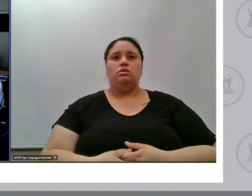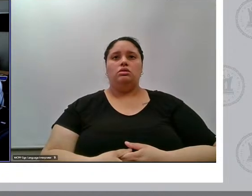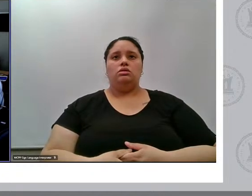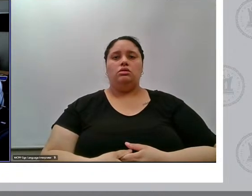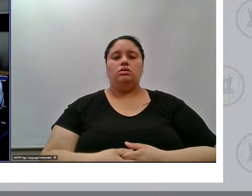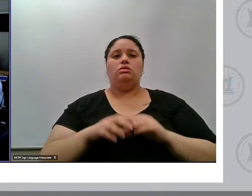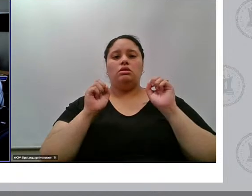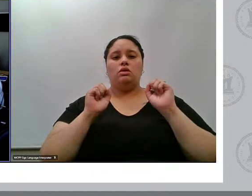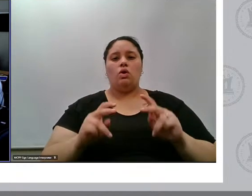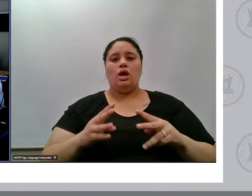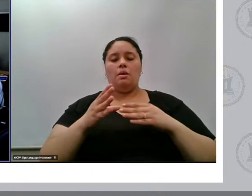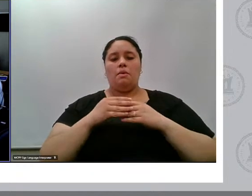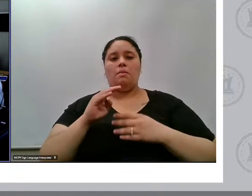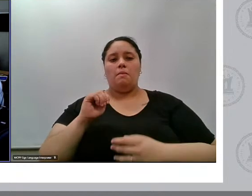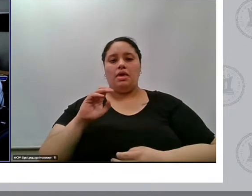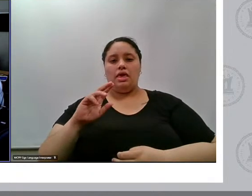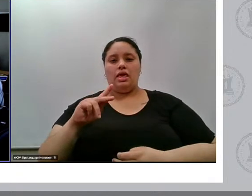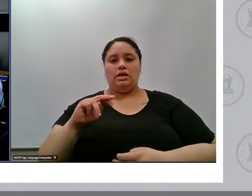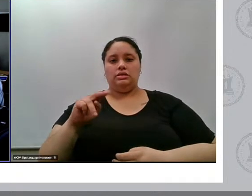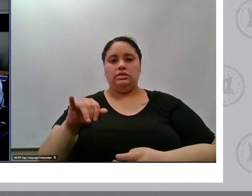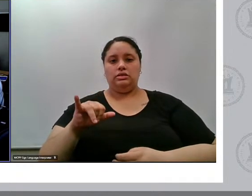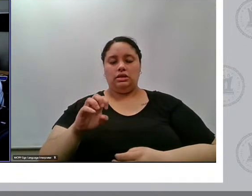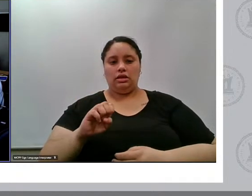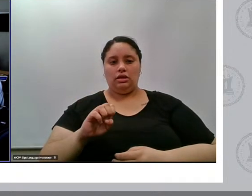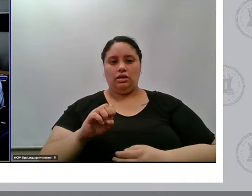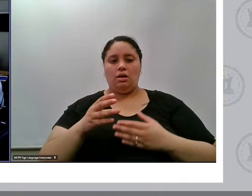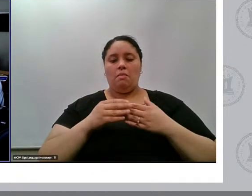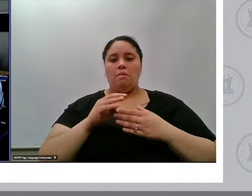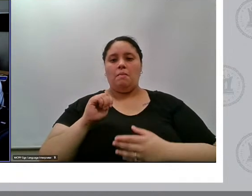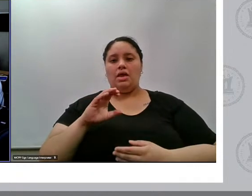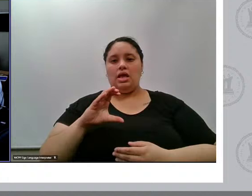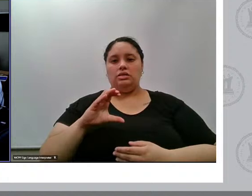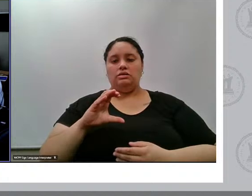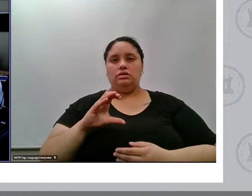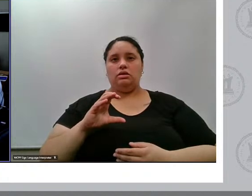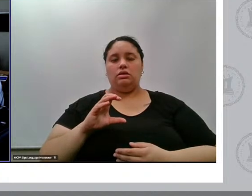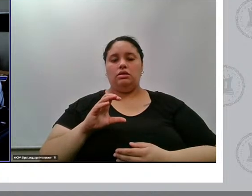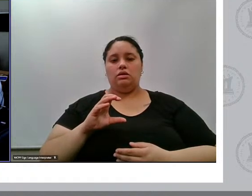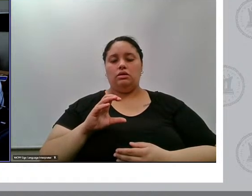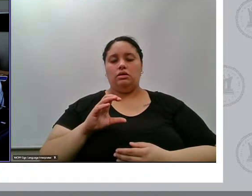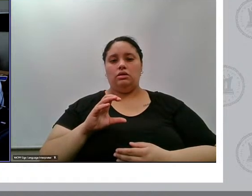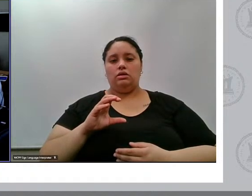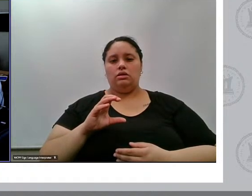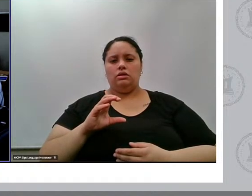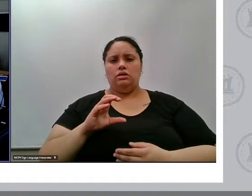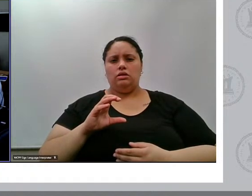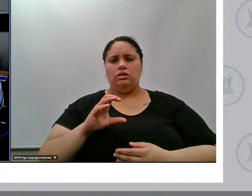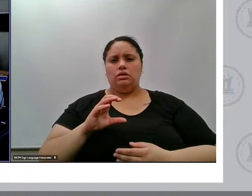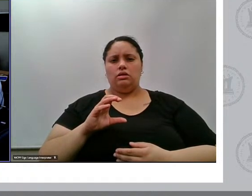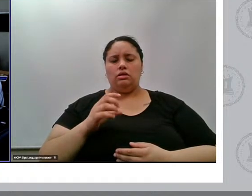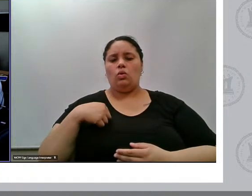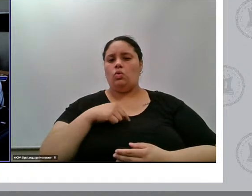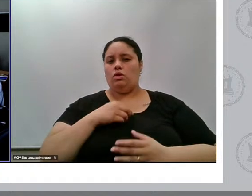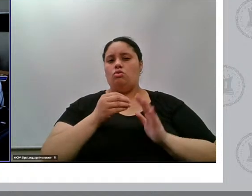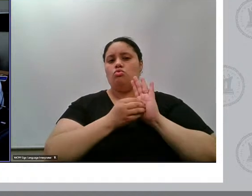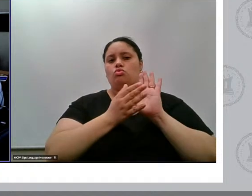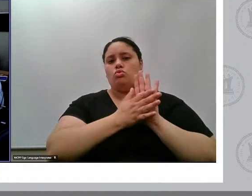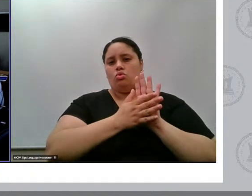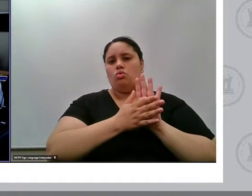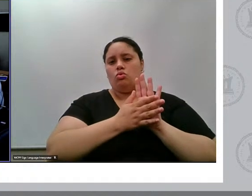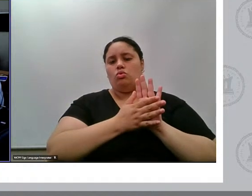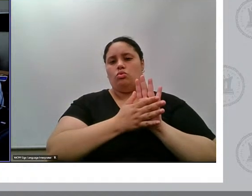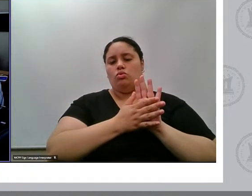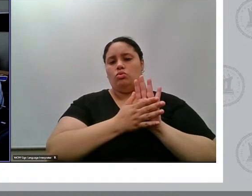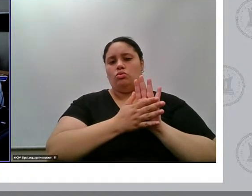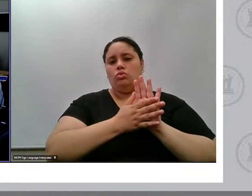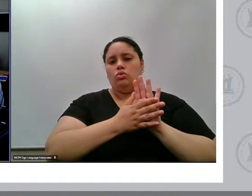Okay, Member Mackenzie. Not running the meeting, Mr. Member. Member Mackenzie, we Can't make such a ruling. we have noted that there